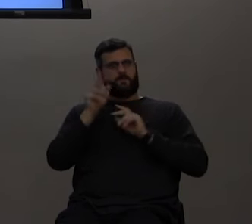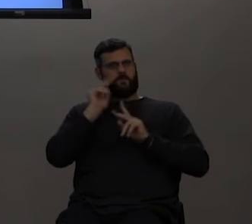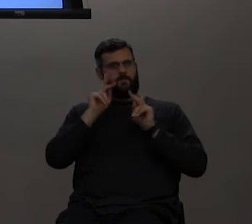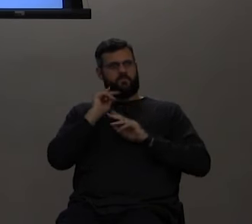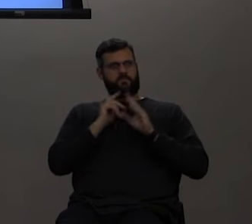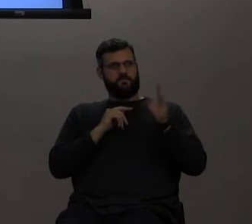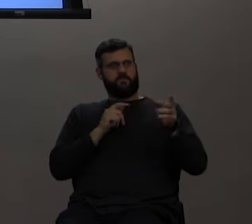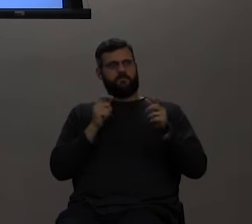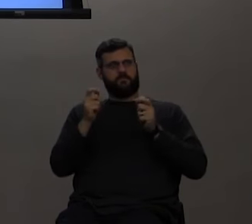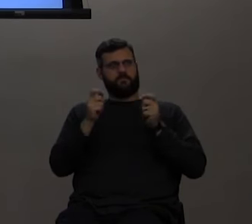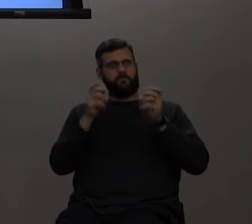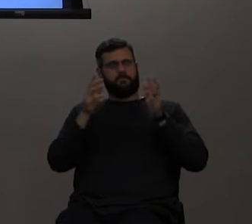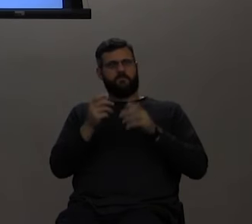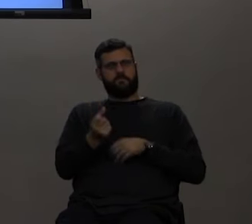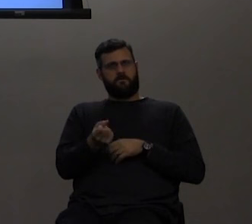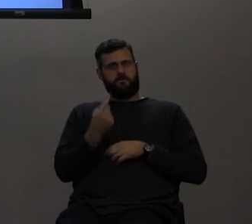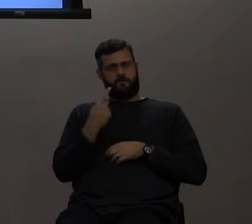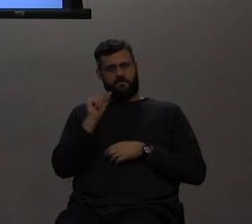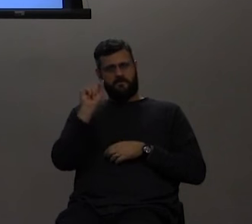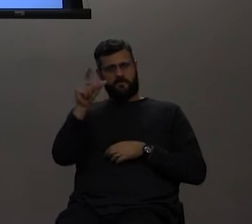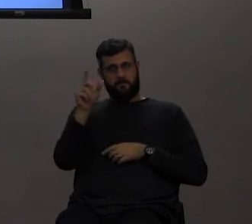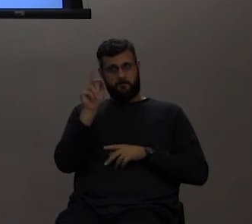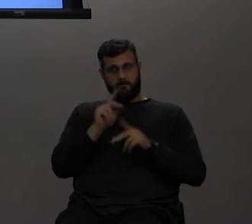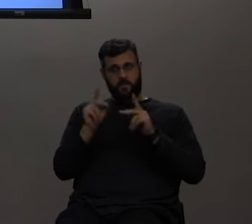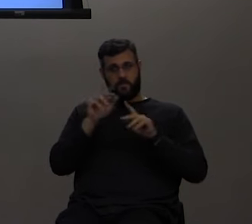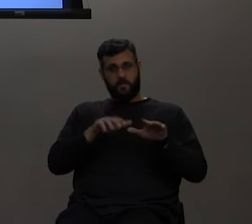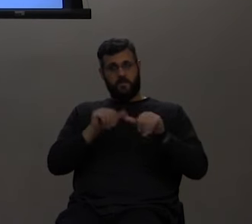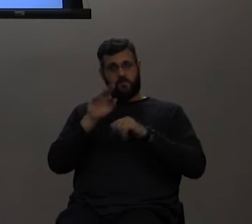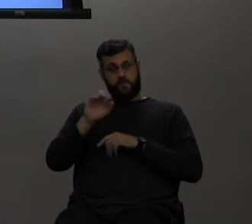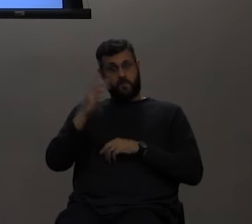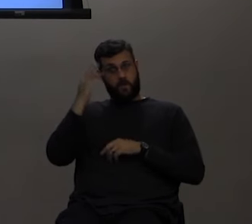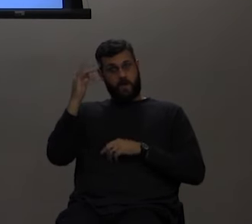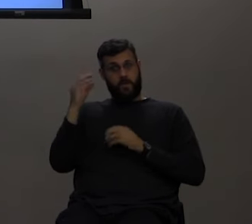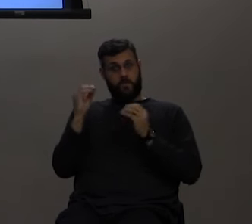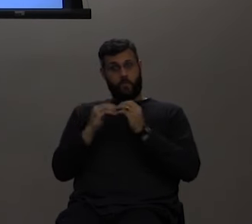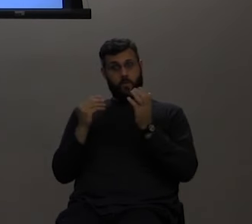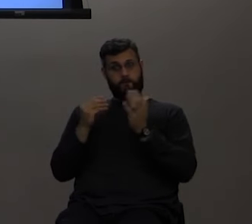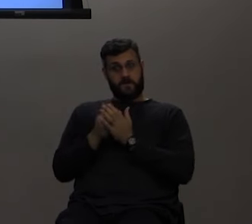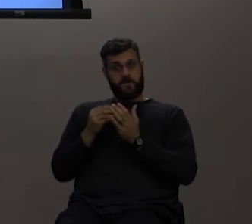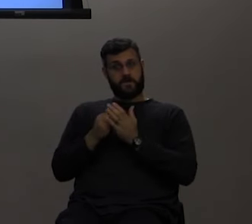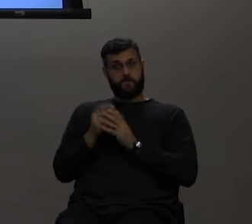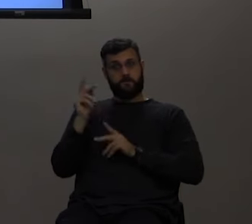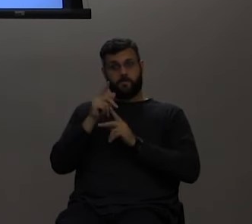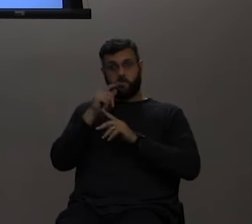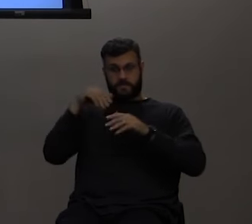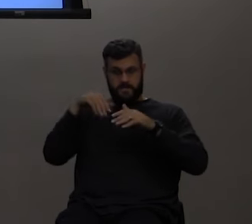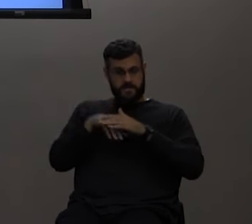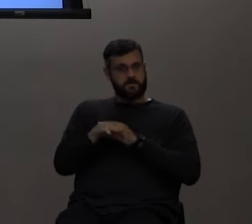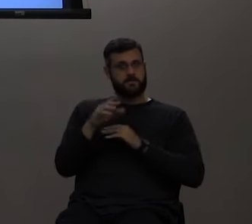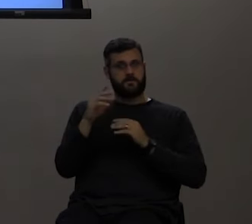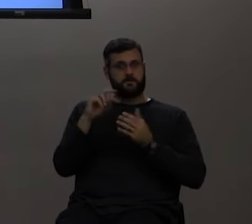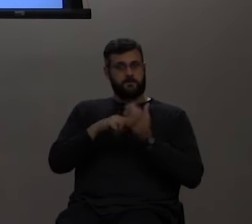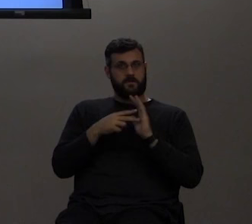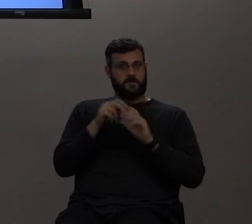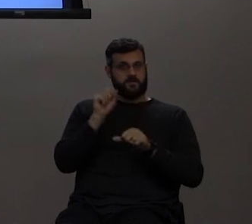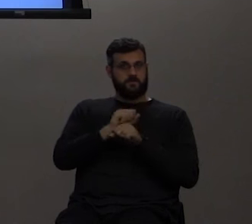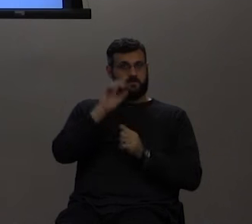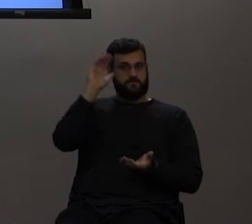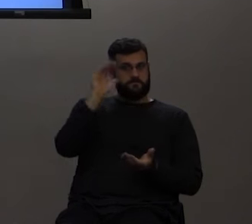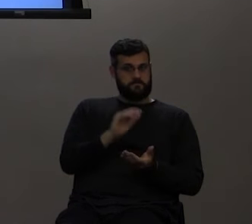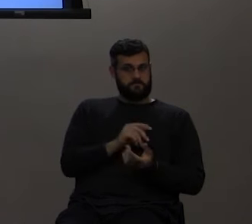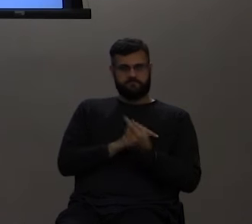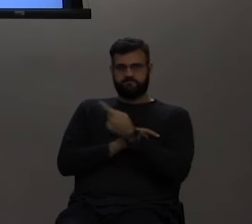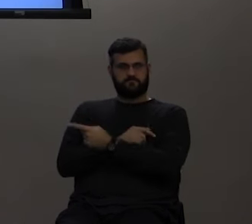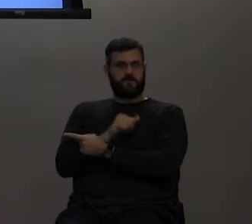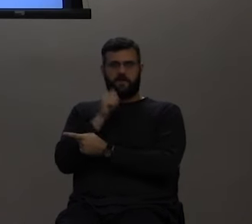Do we know if we're having people leave for higher payer jobs and having people come for lower paid jobs? We there's no information that allows us to